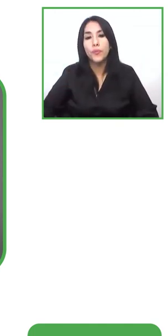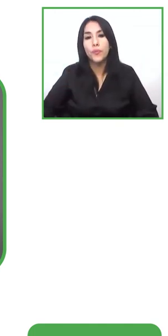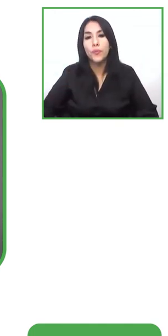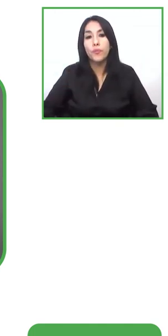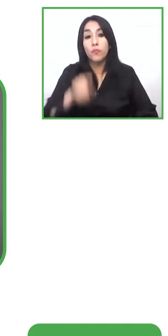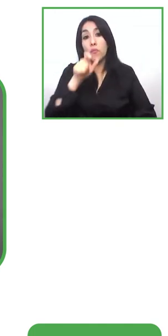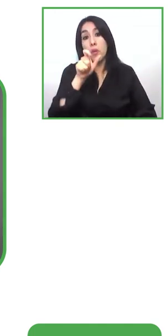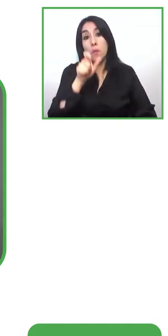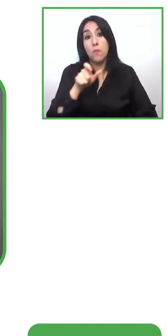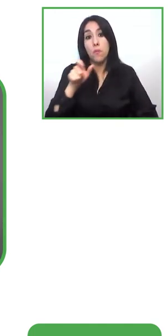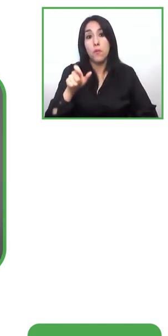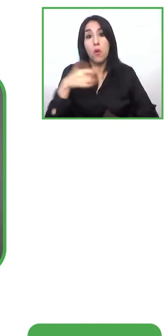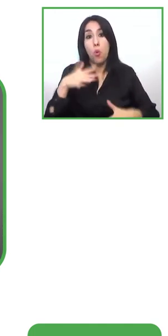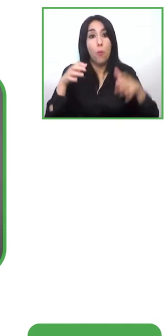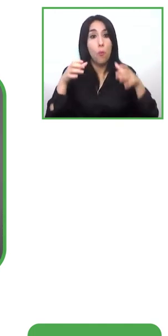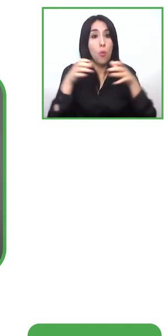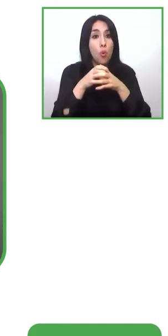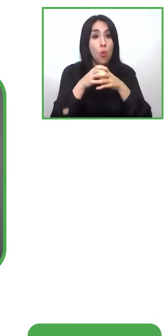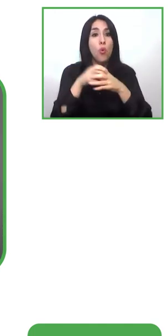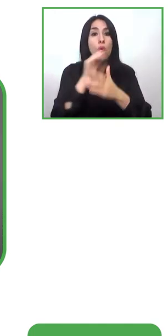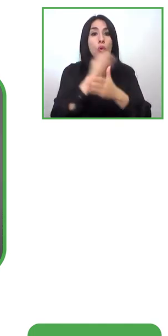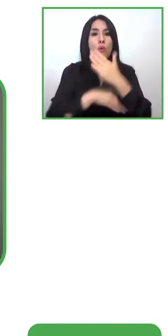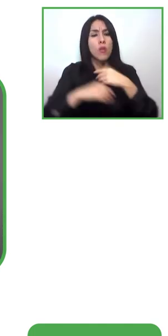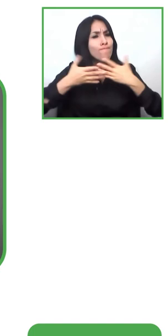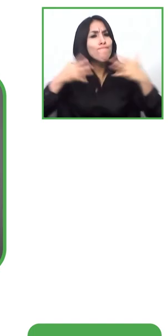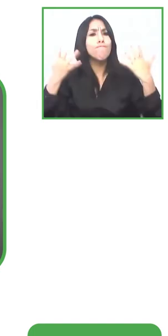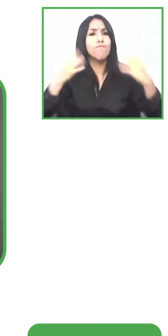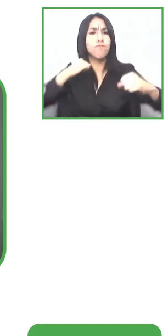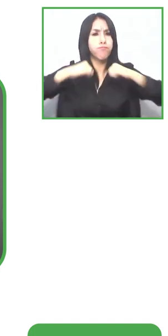And I think that